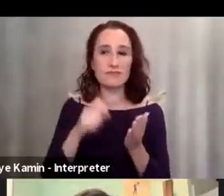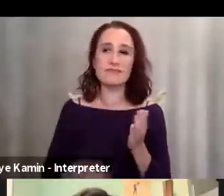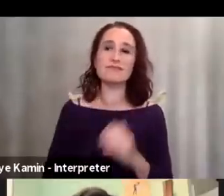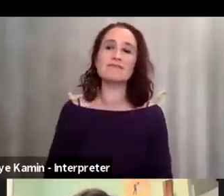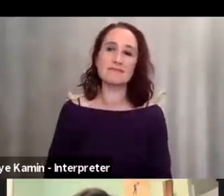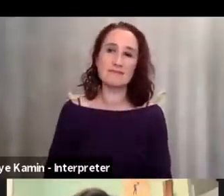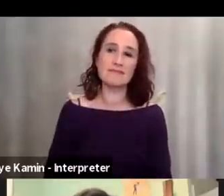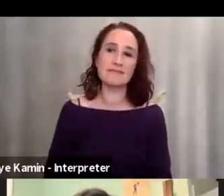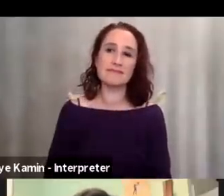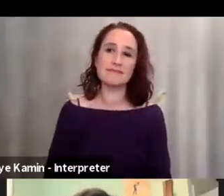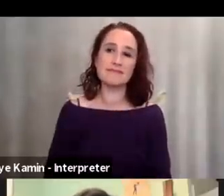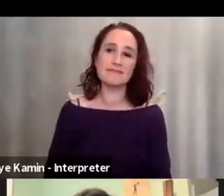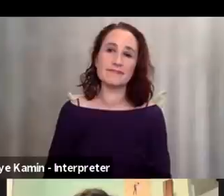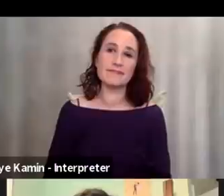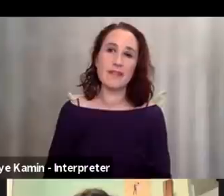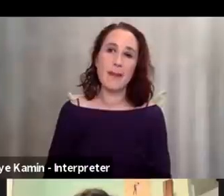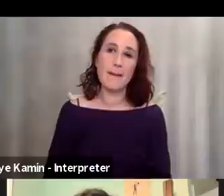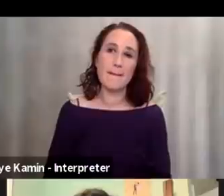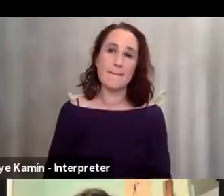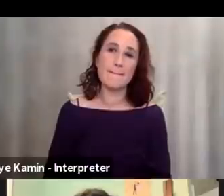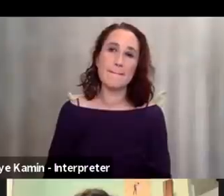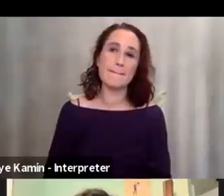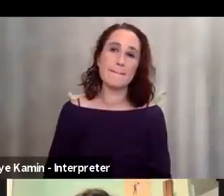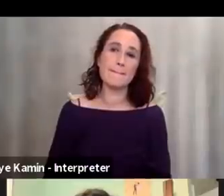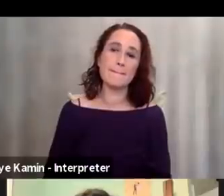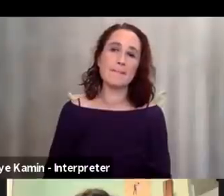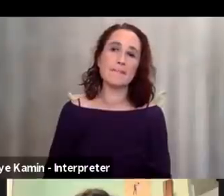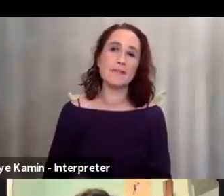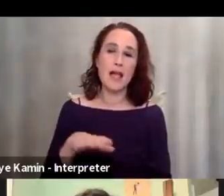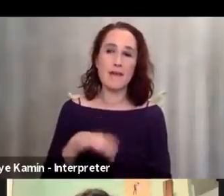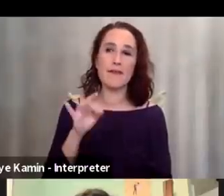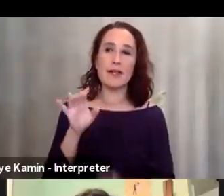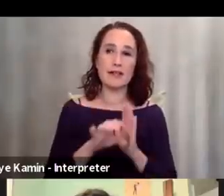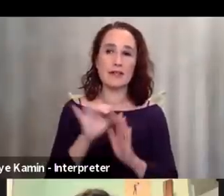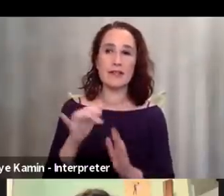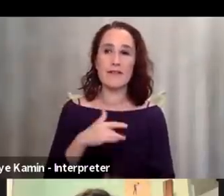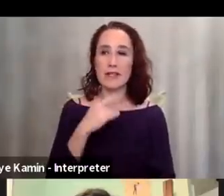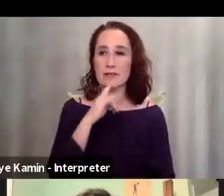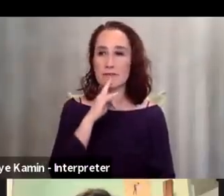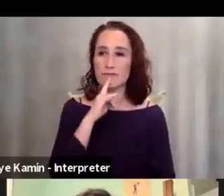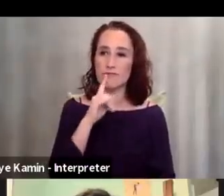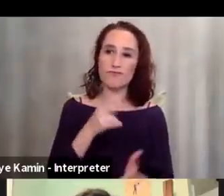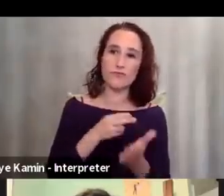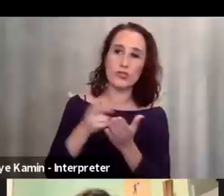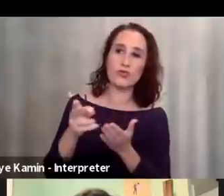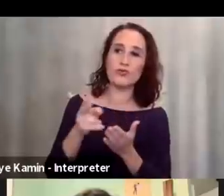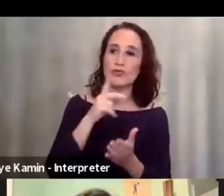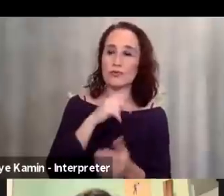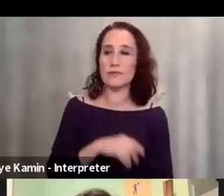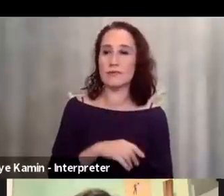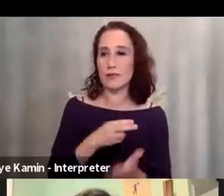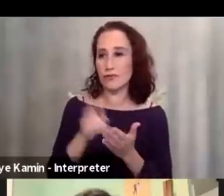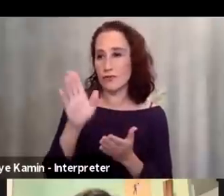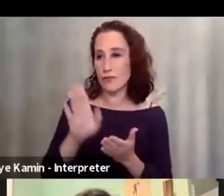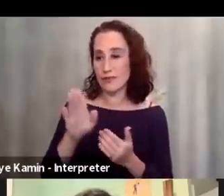found to find characters that feel authentic. And honestly, the payoff